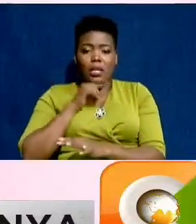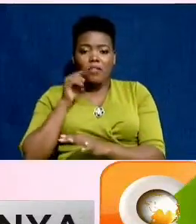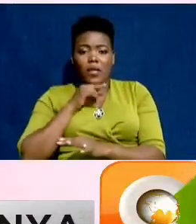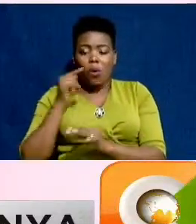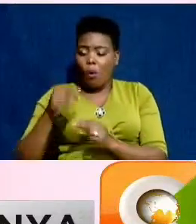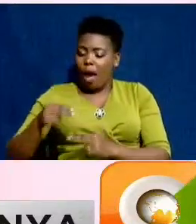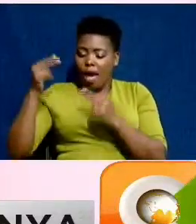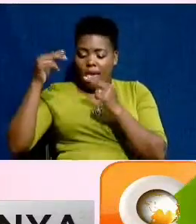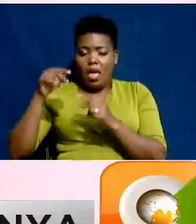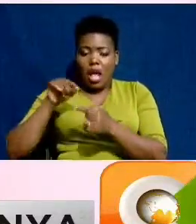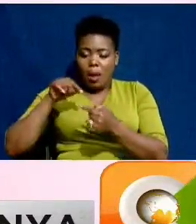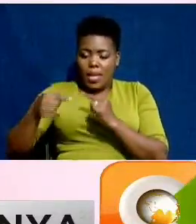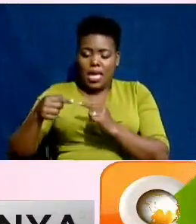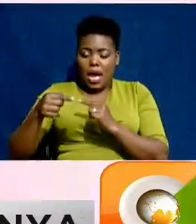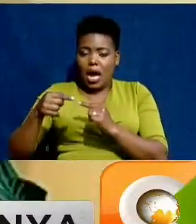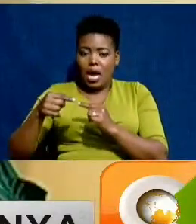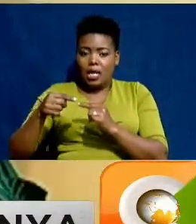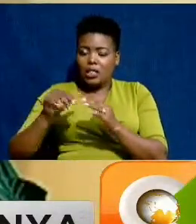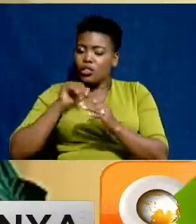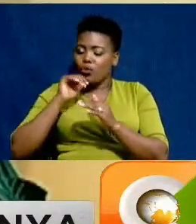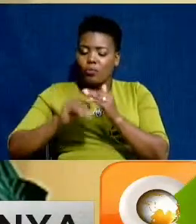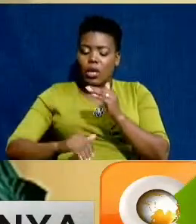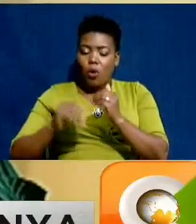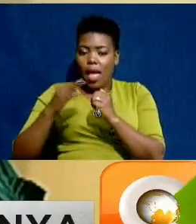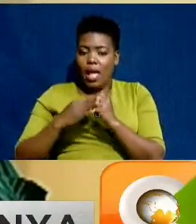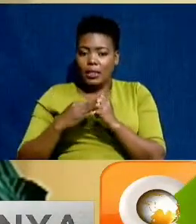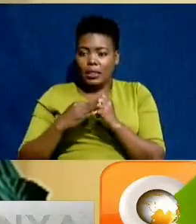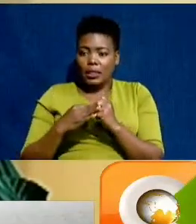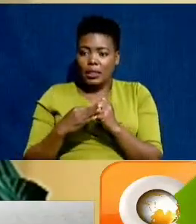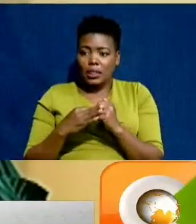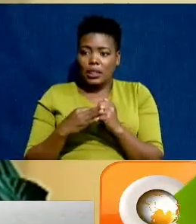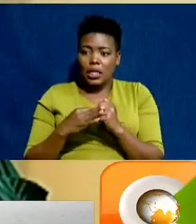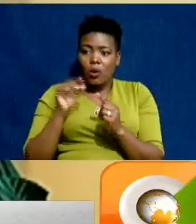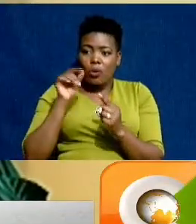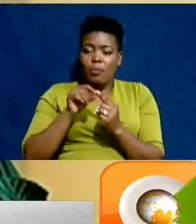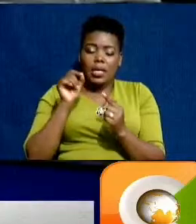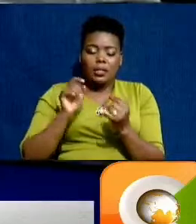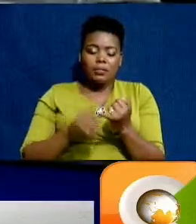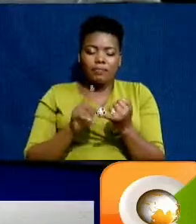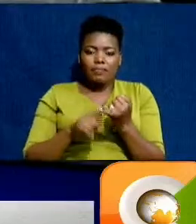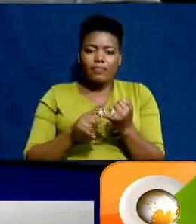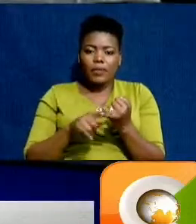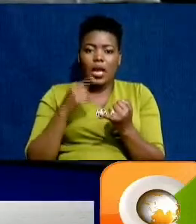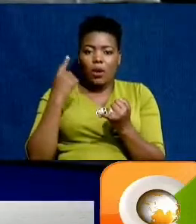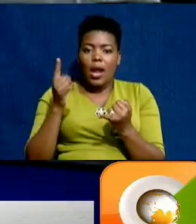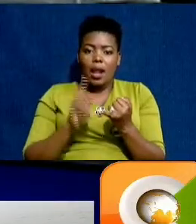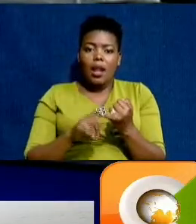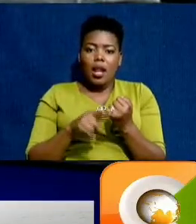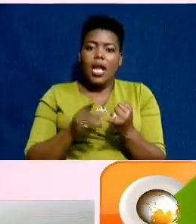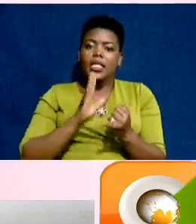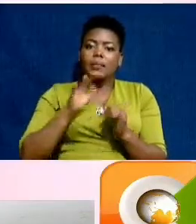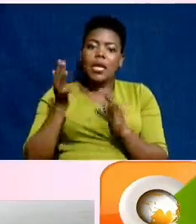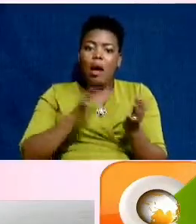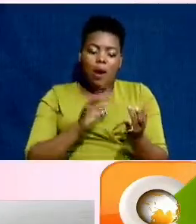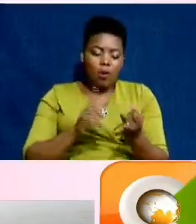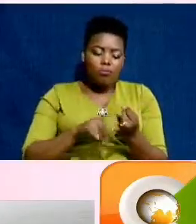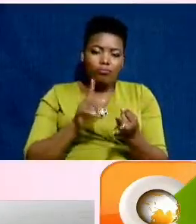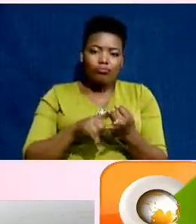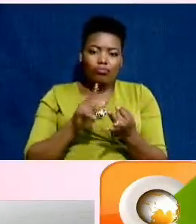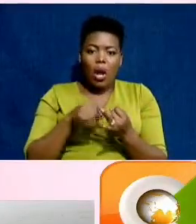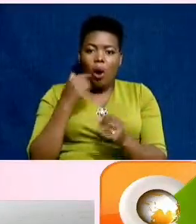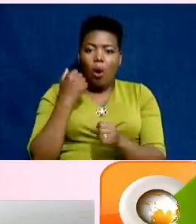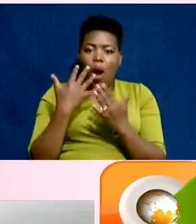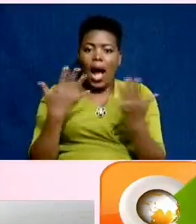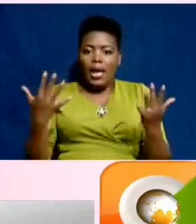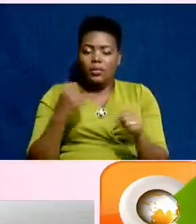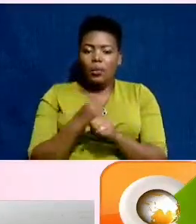to where it goes below 8. We measure 3 things, all right? Verbal response, motor response, and me and you now